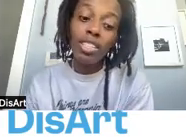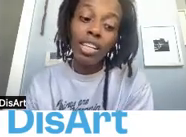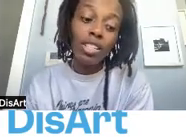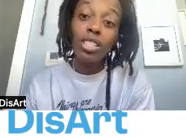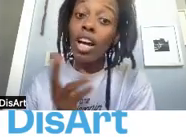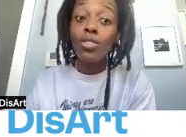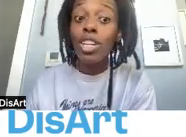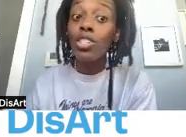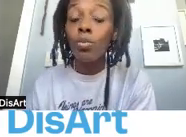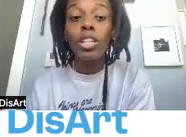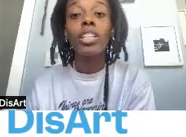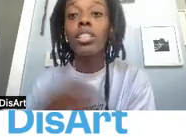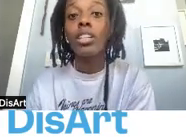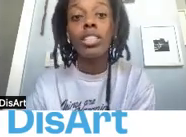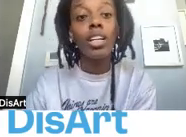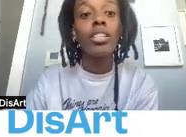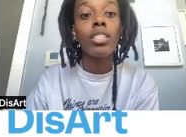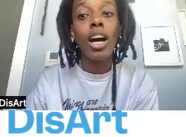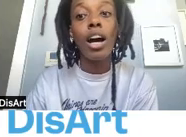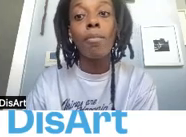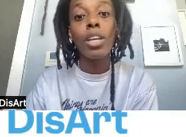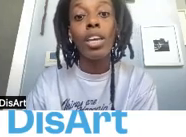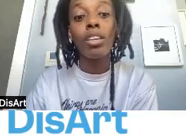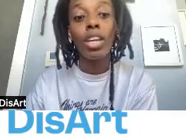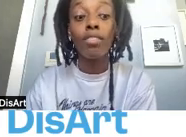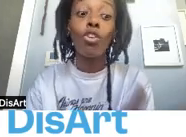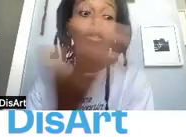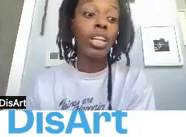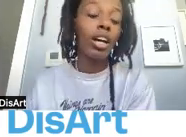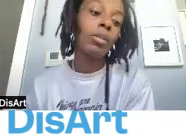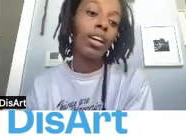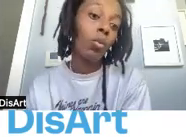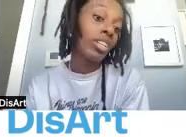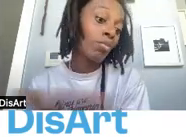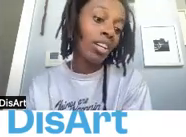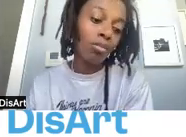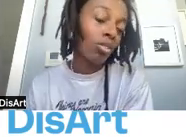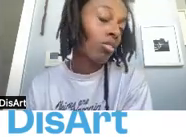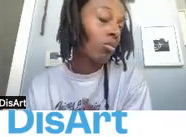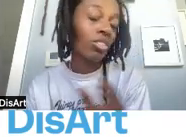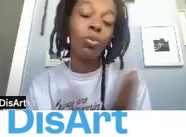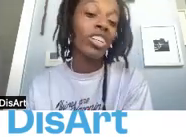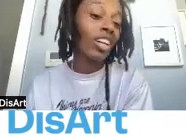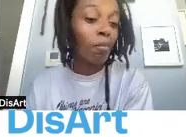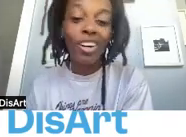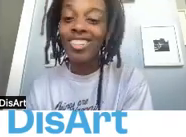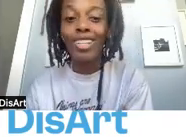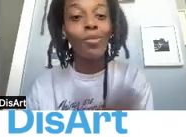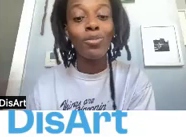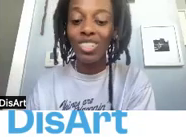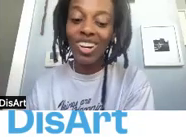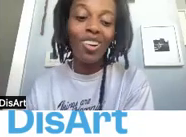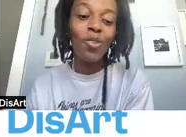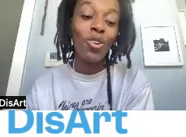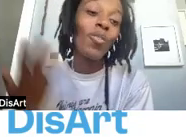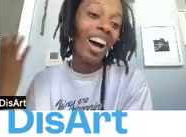kind of insight into the consultation work that DisArt does and kind of opening up like what is possible with working and partnering